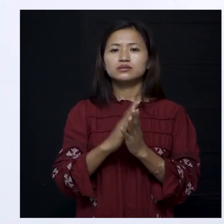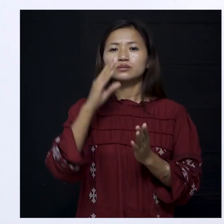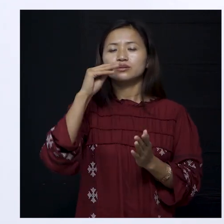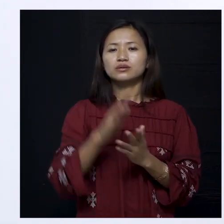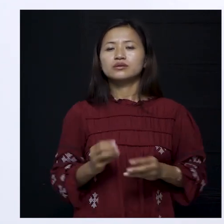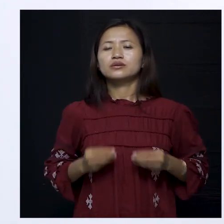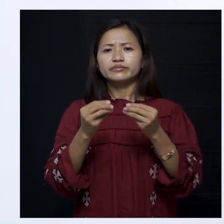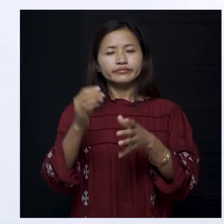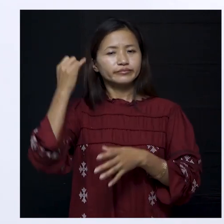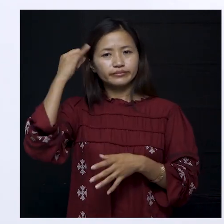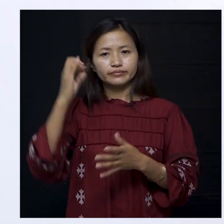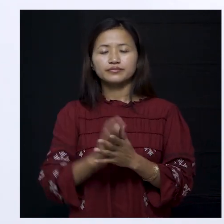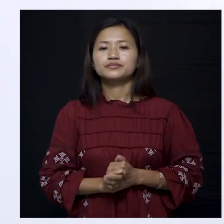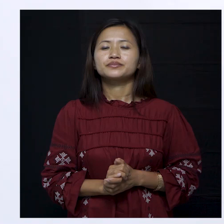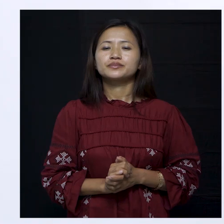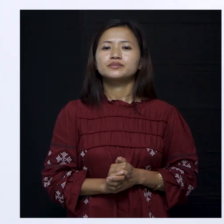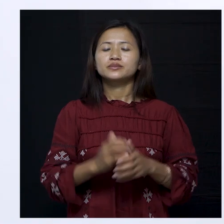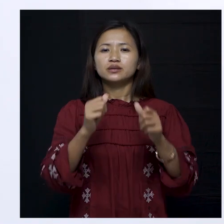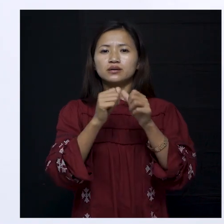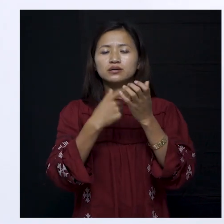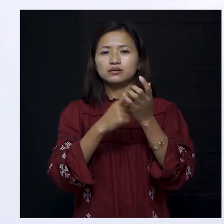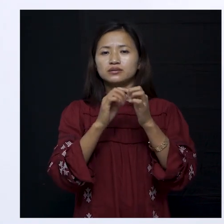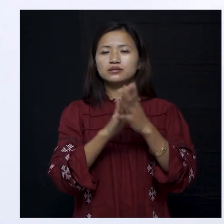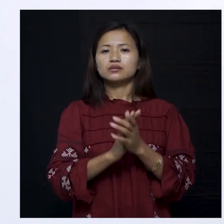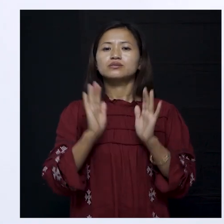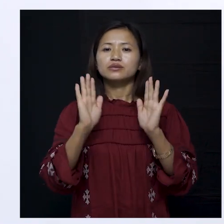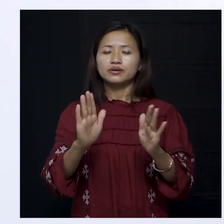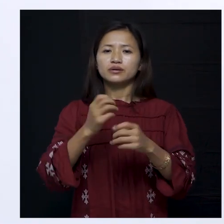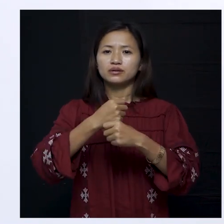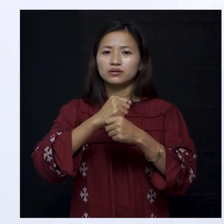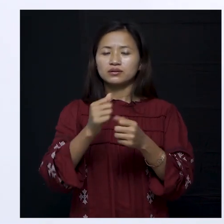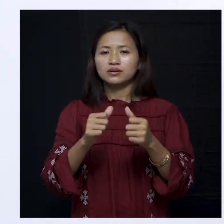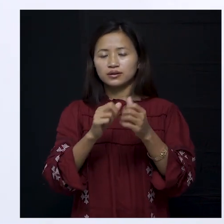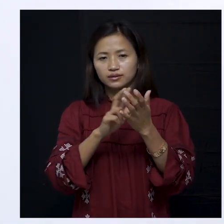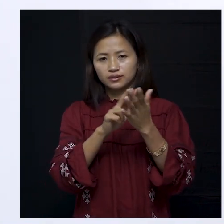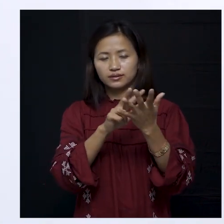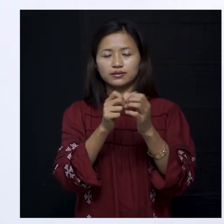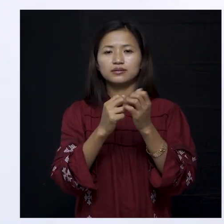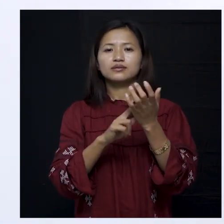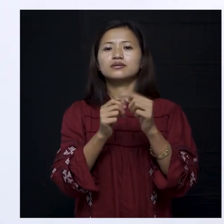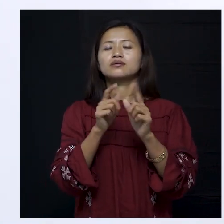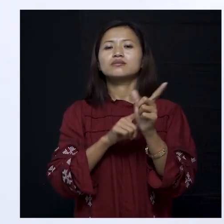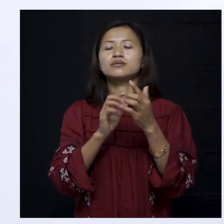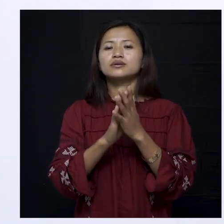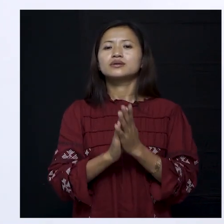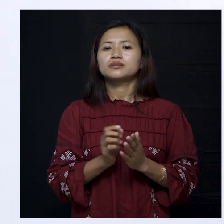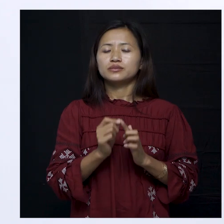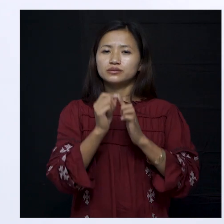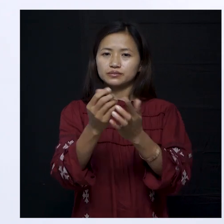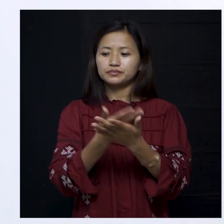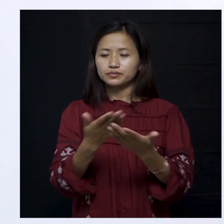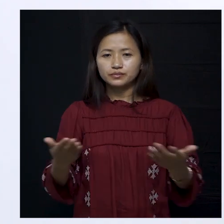even give your ideas and opinions, right? But in an article, you have to make an analysis and then you have to present those